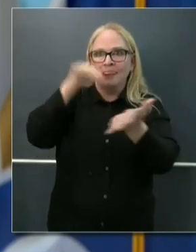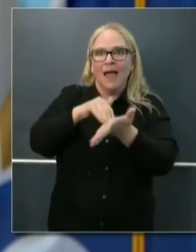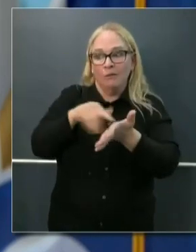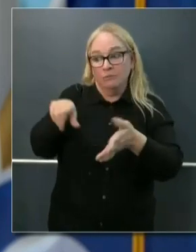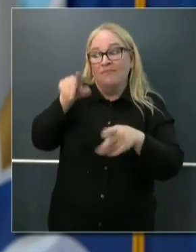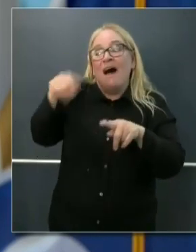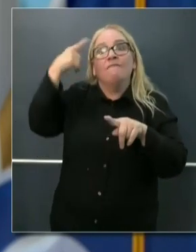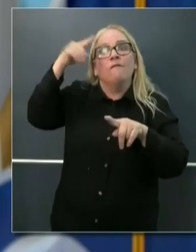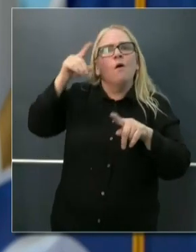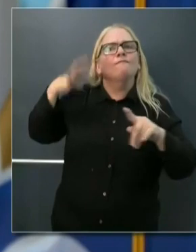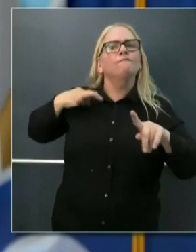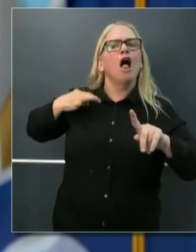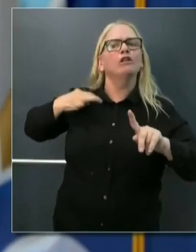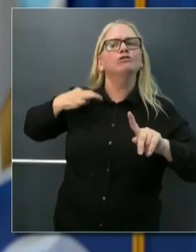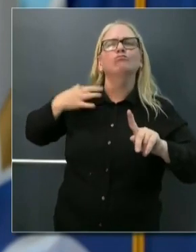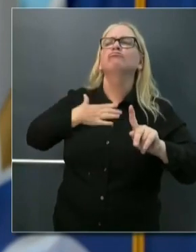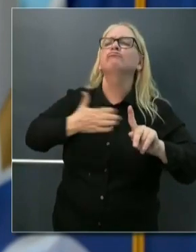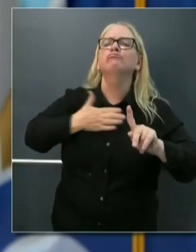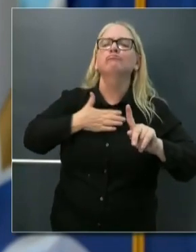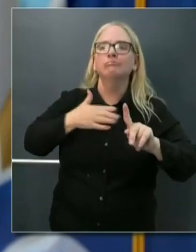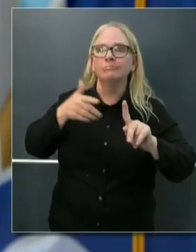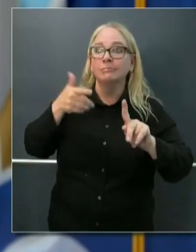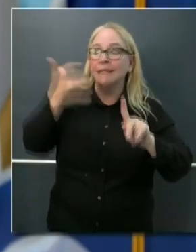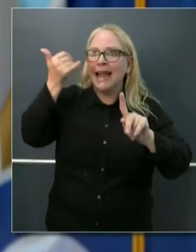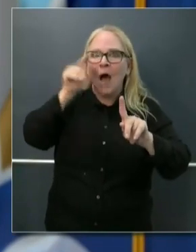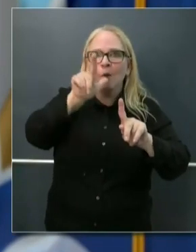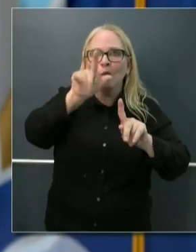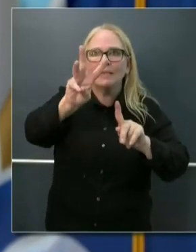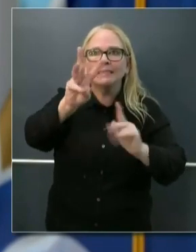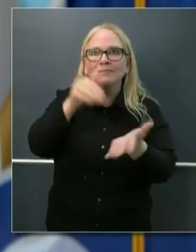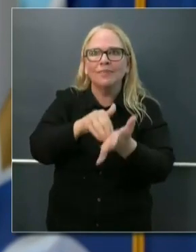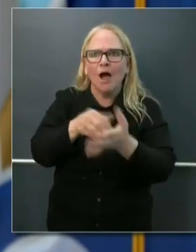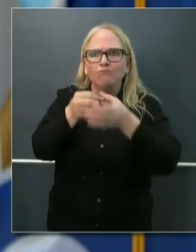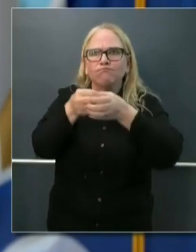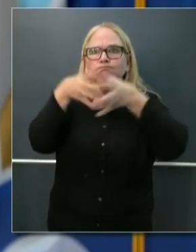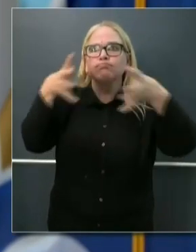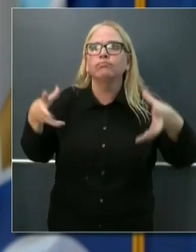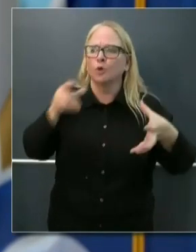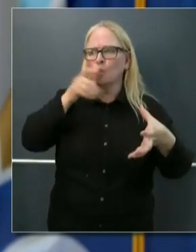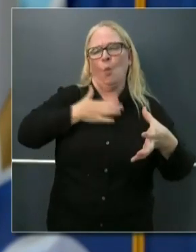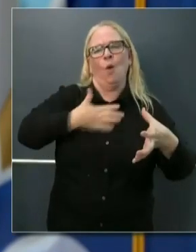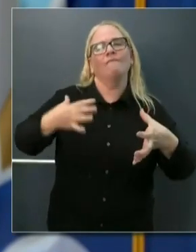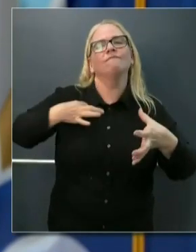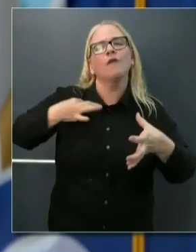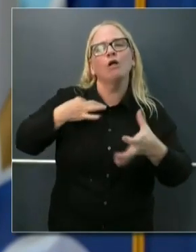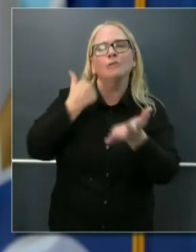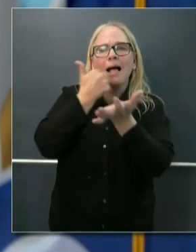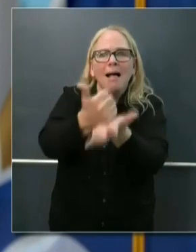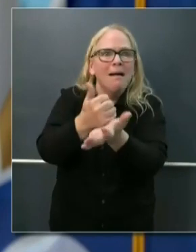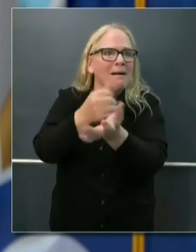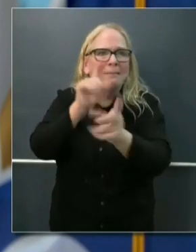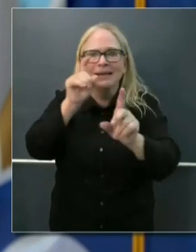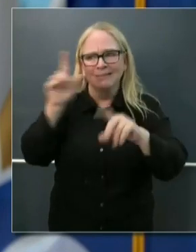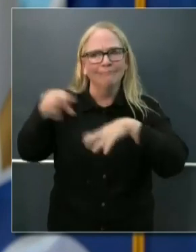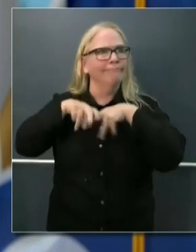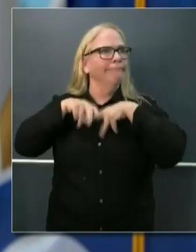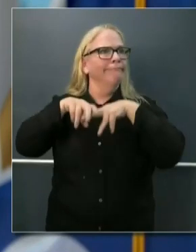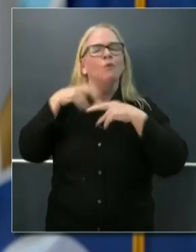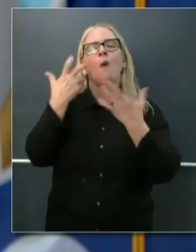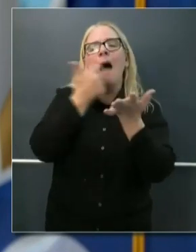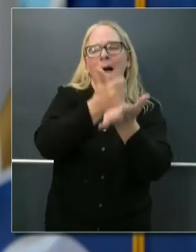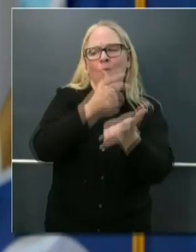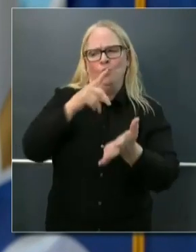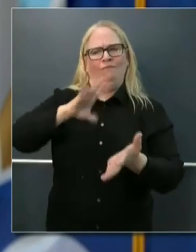now 26,000 of you have filled out the application and have begun the process of contributing and